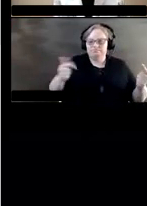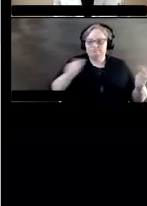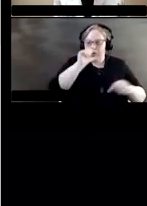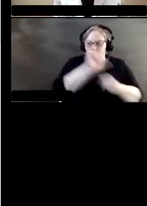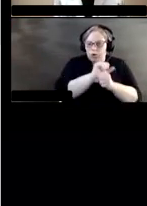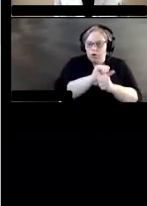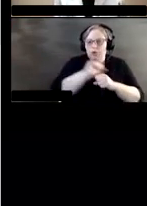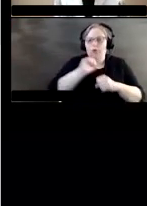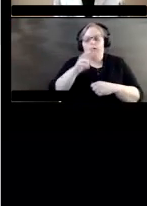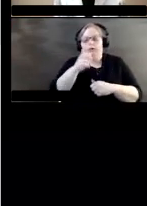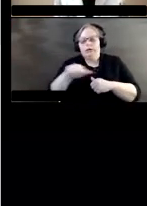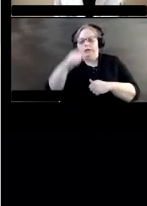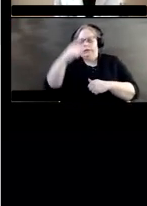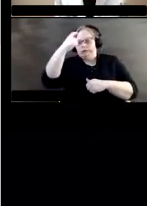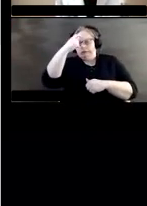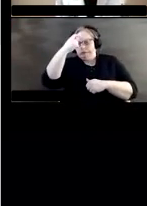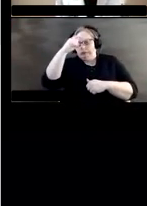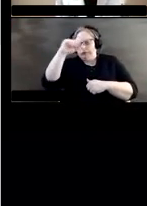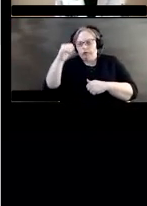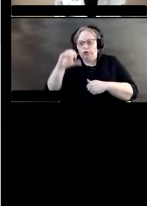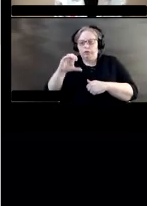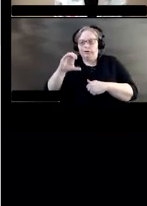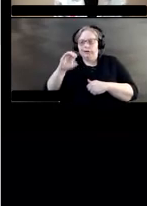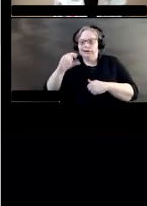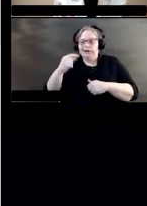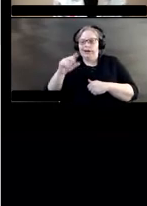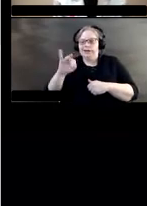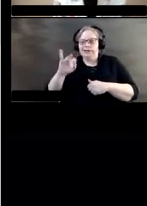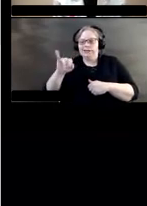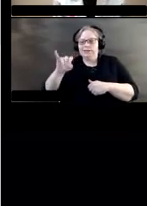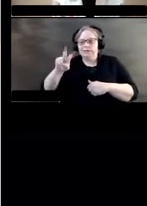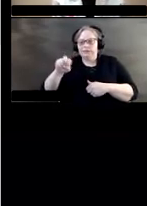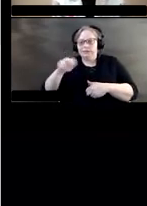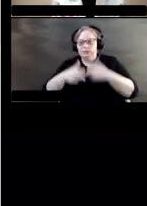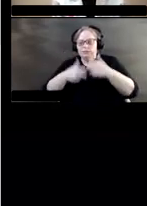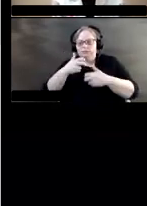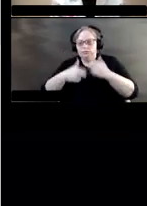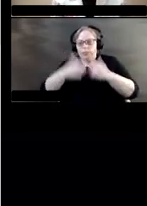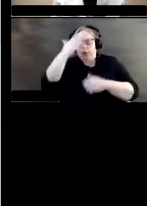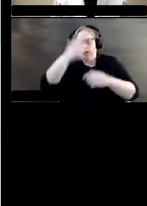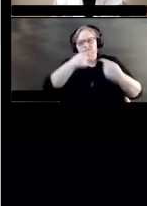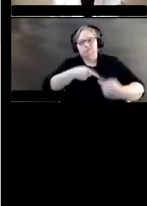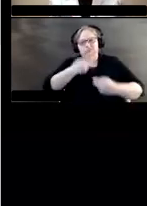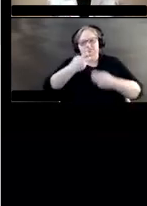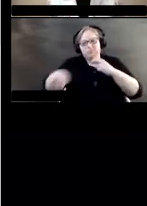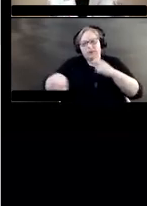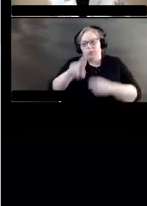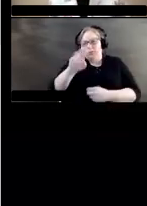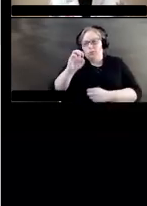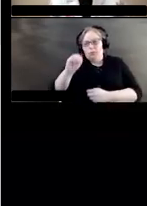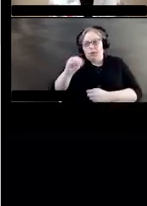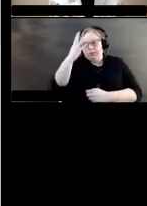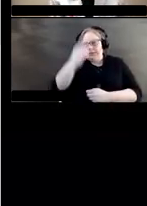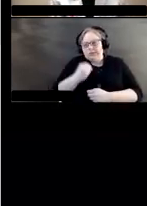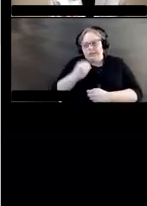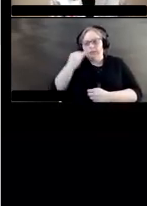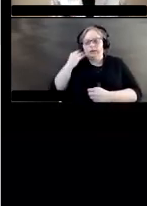issues, because it is really difficult with the REM sleep disorder with acting out a lot during the